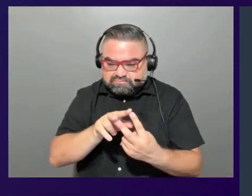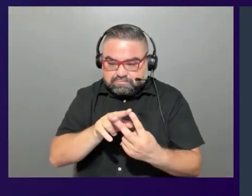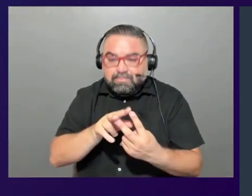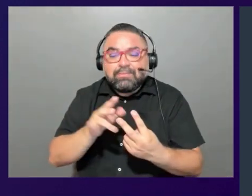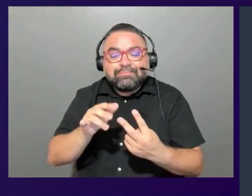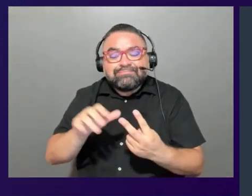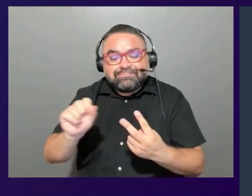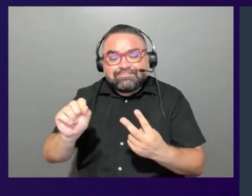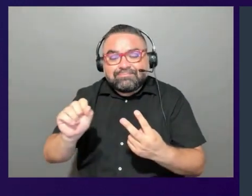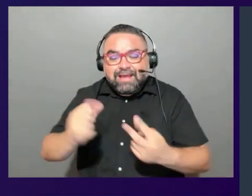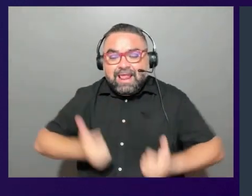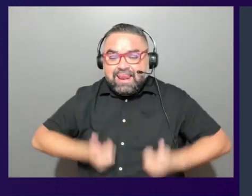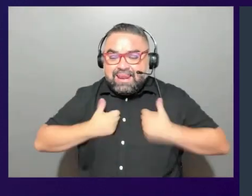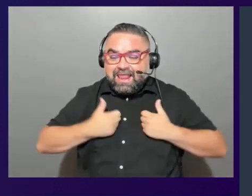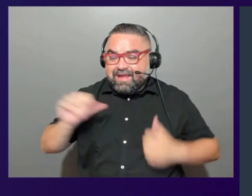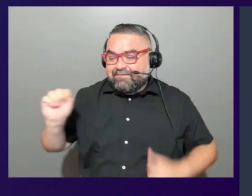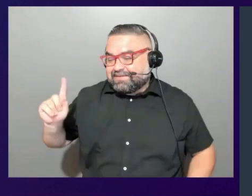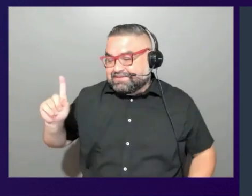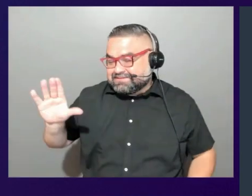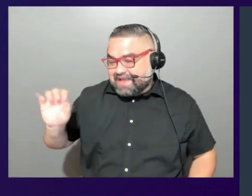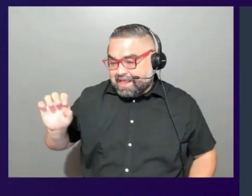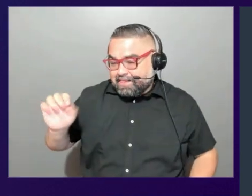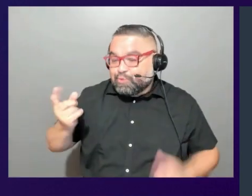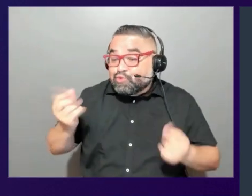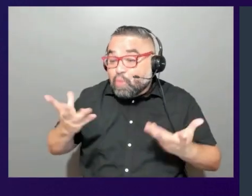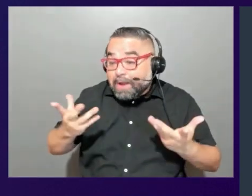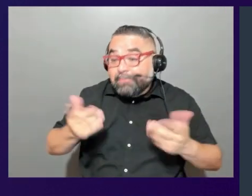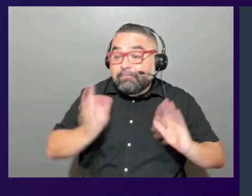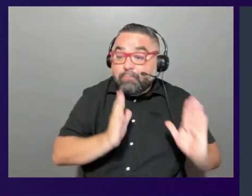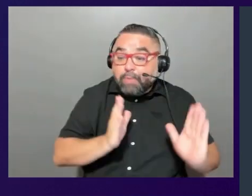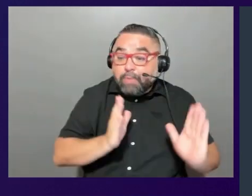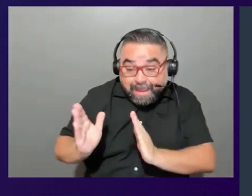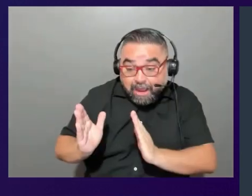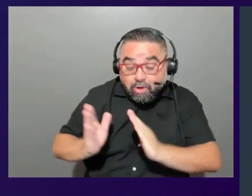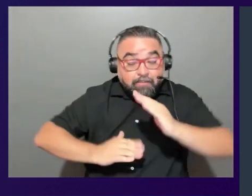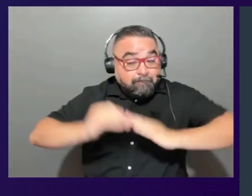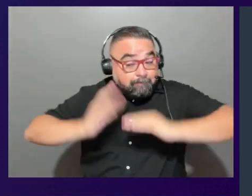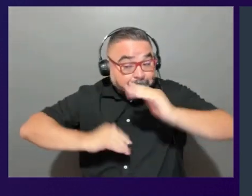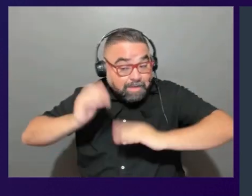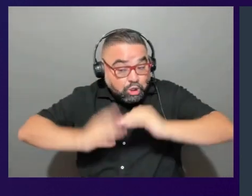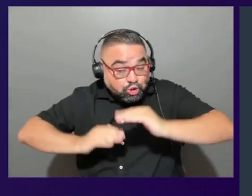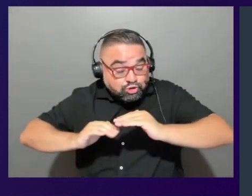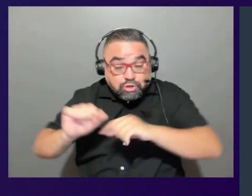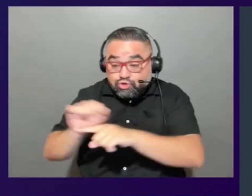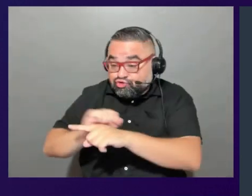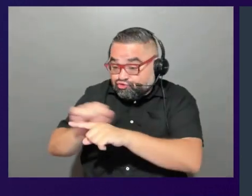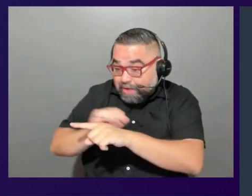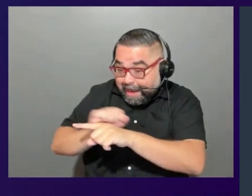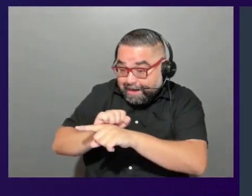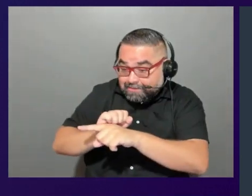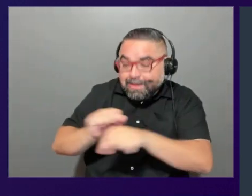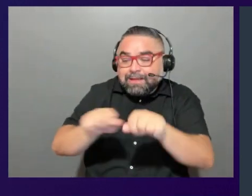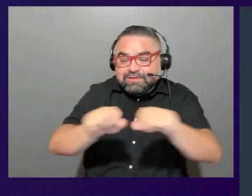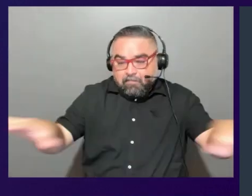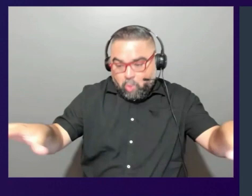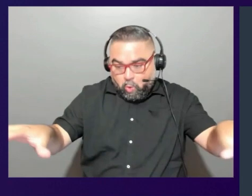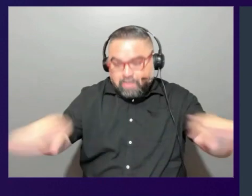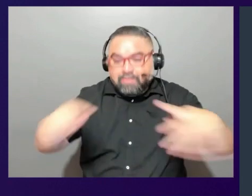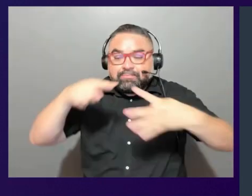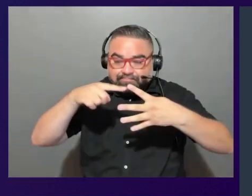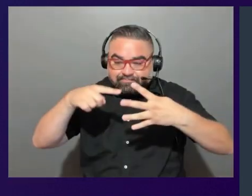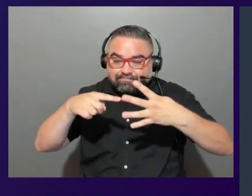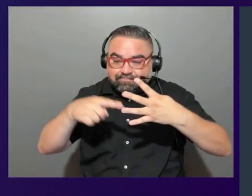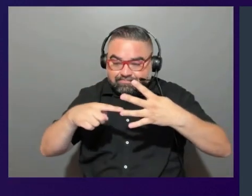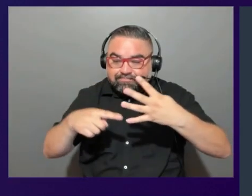lifestyle of prepare, build, train, and deploy. We're going to touch briefly on build, but really go deep on training